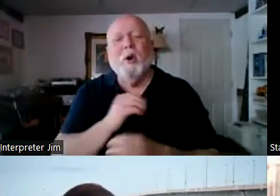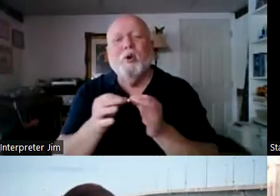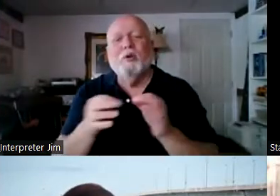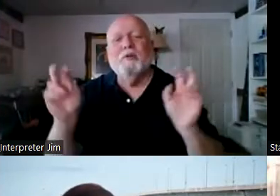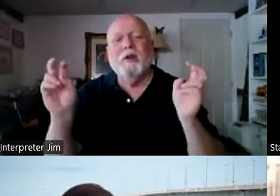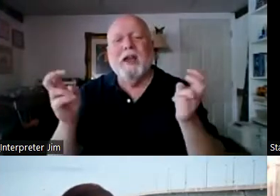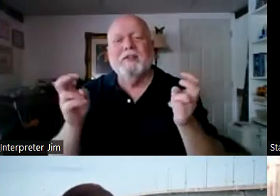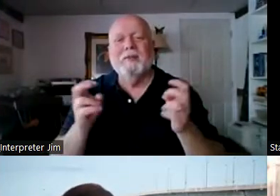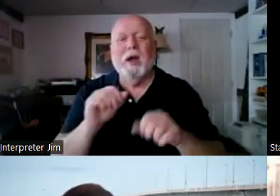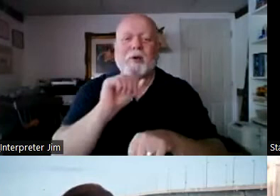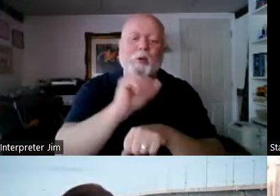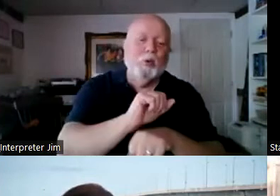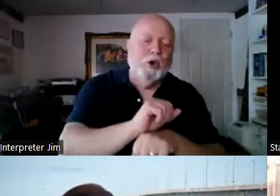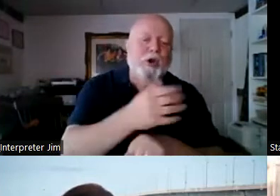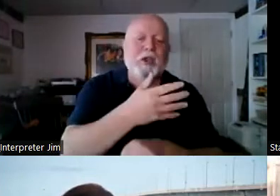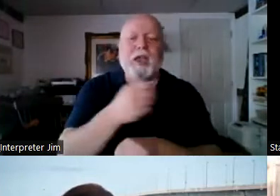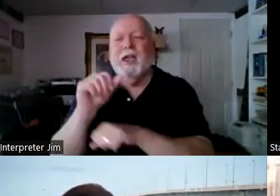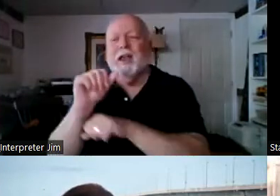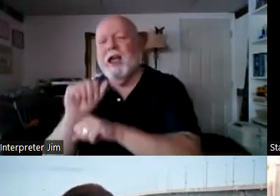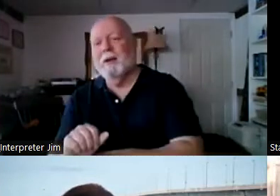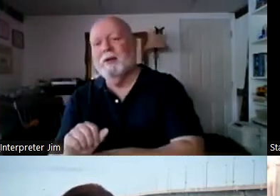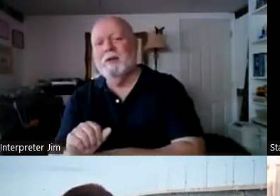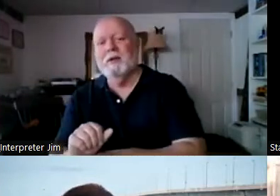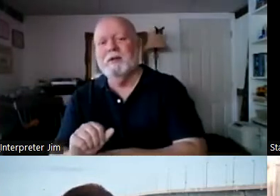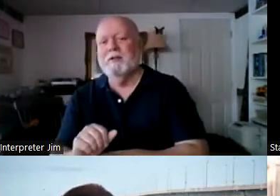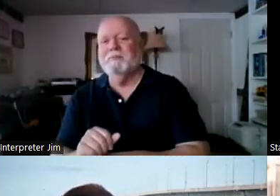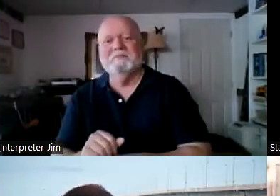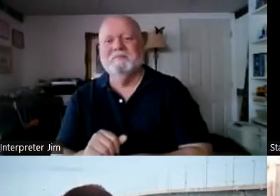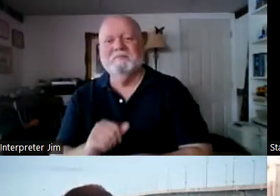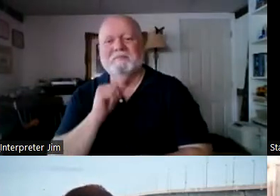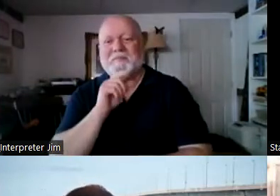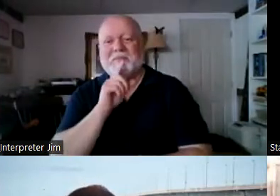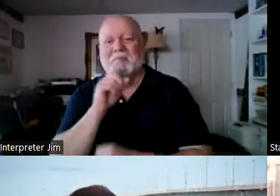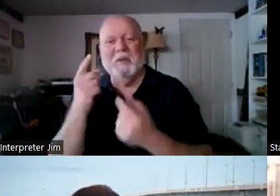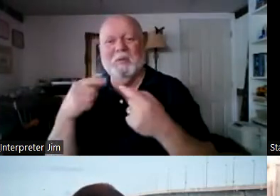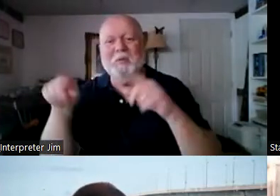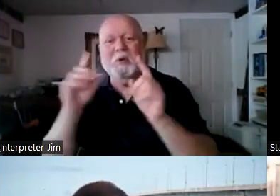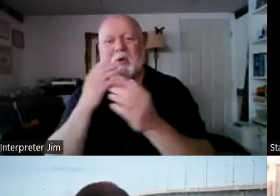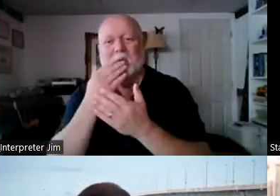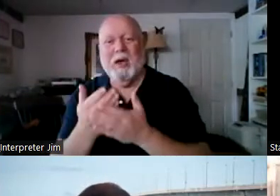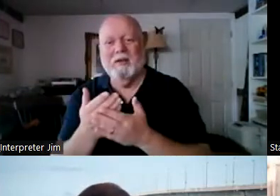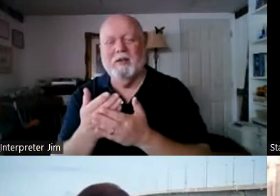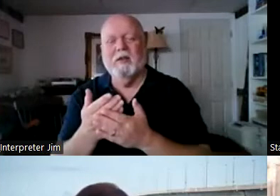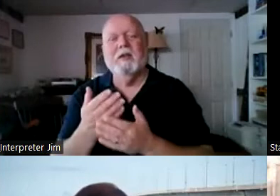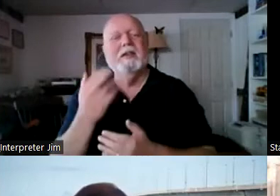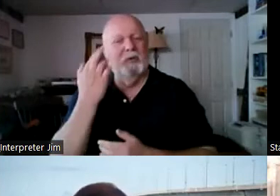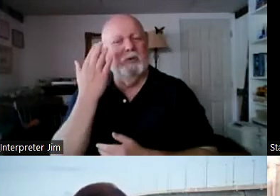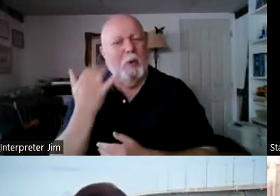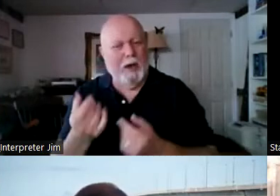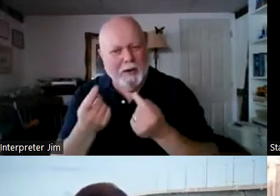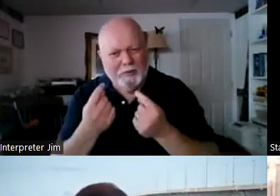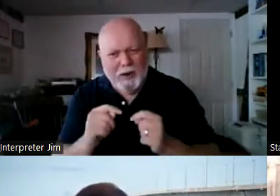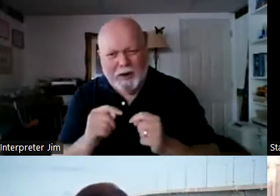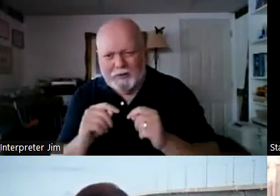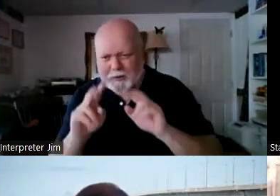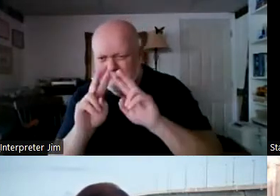habits and so forth hasn't worked too well. So that's why I'm trying to kind of look at this,